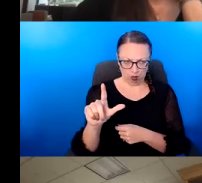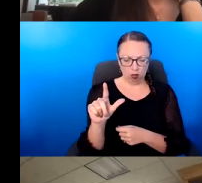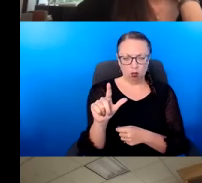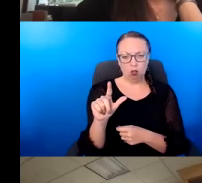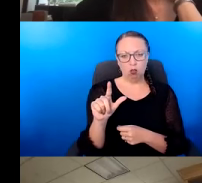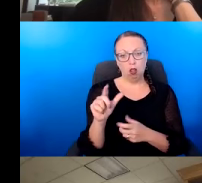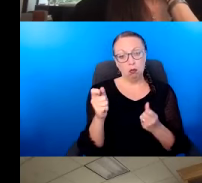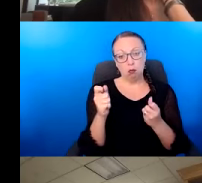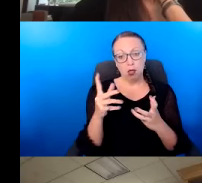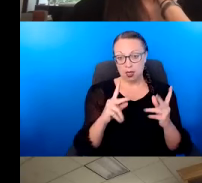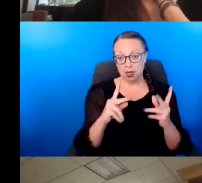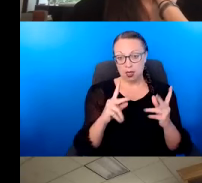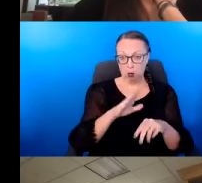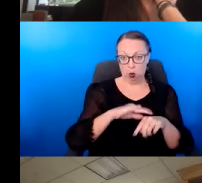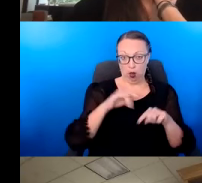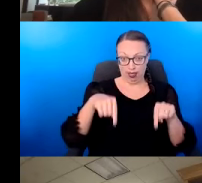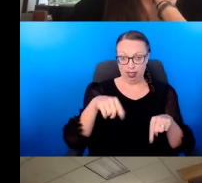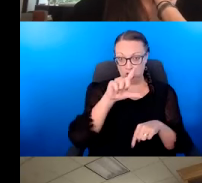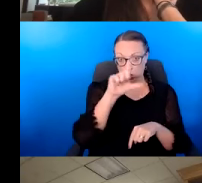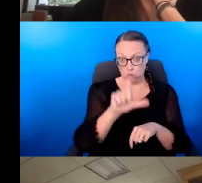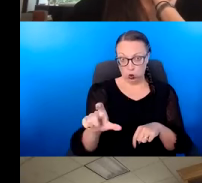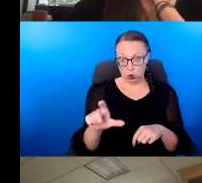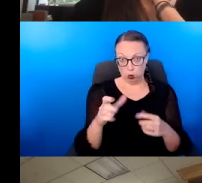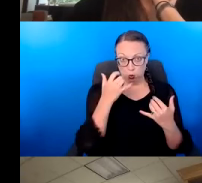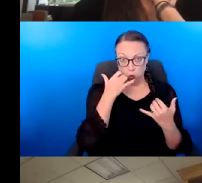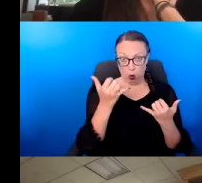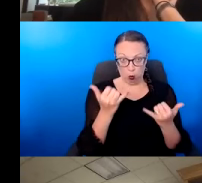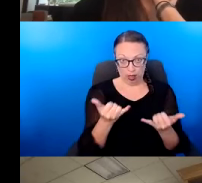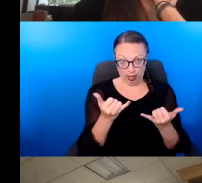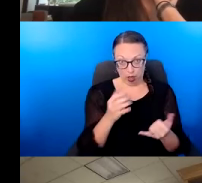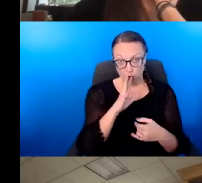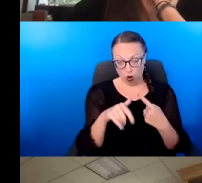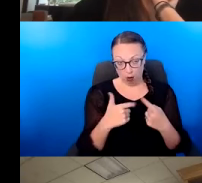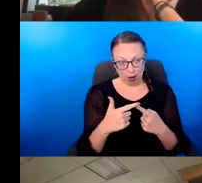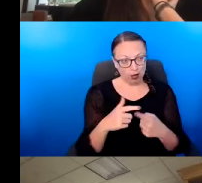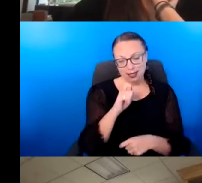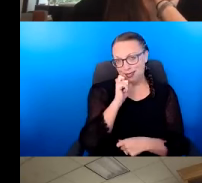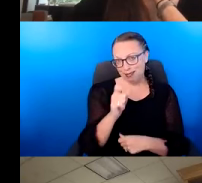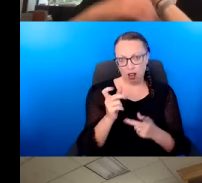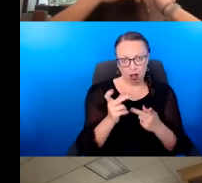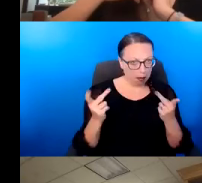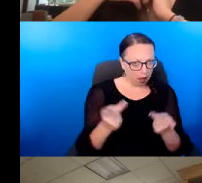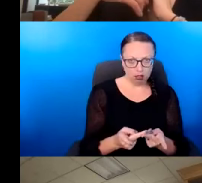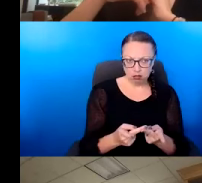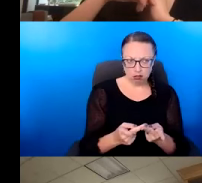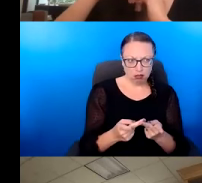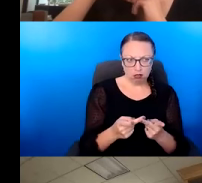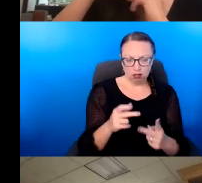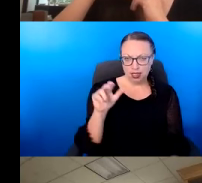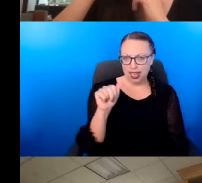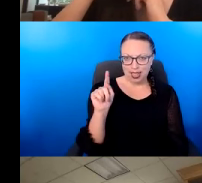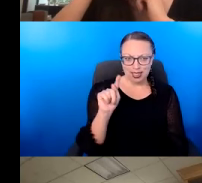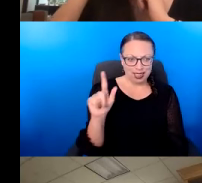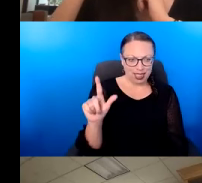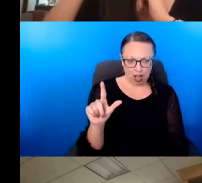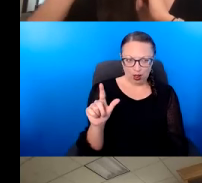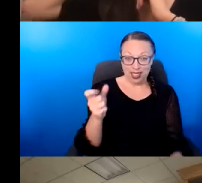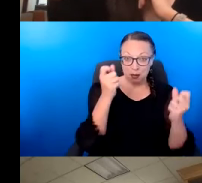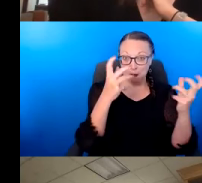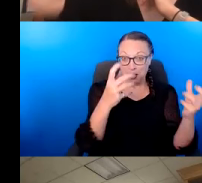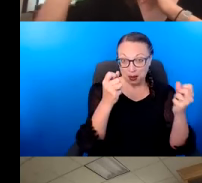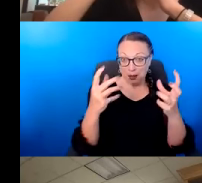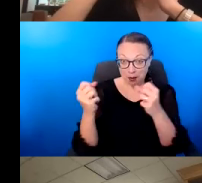this Zoom right now, talk about, is not a place. It's lots of